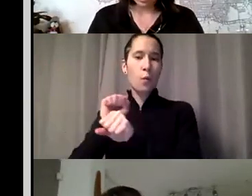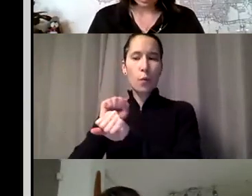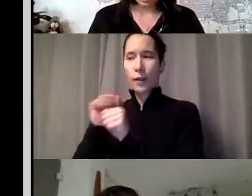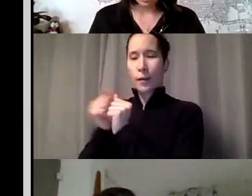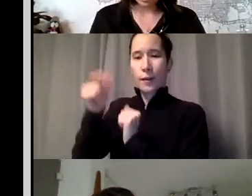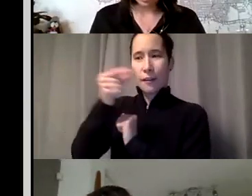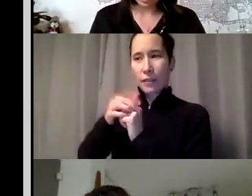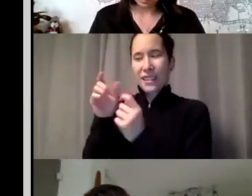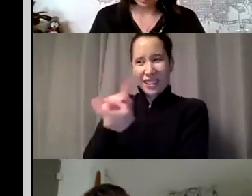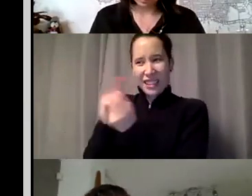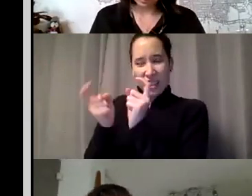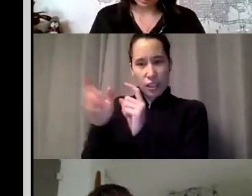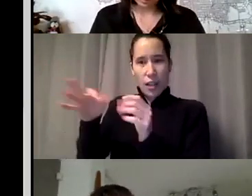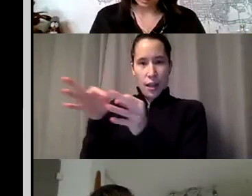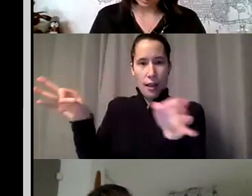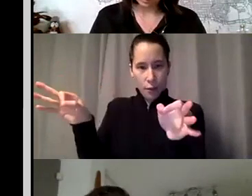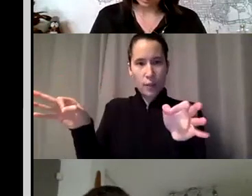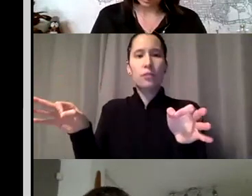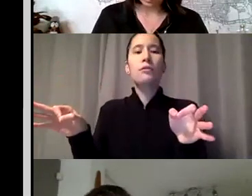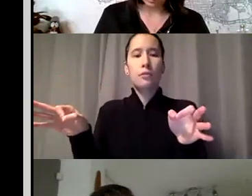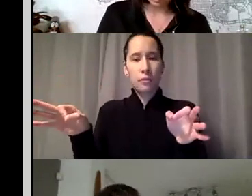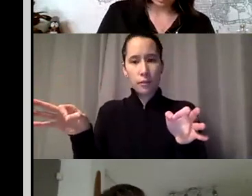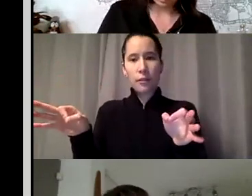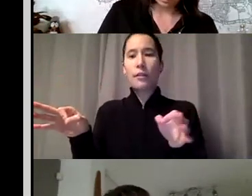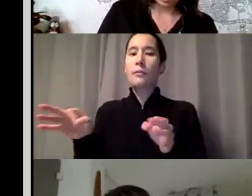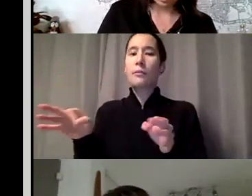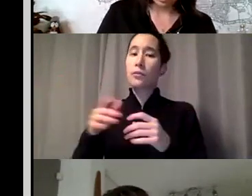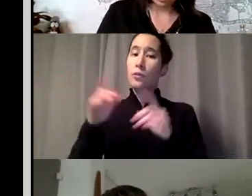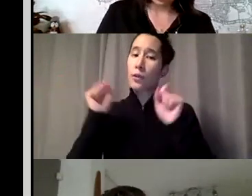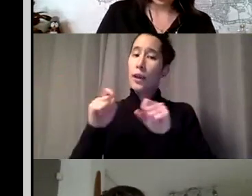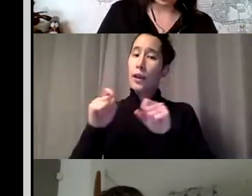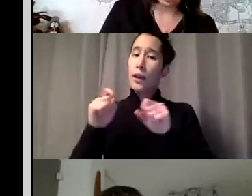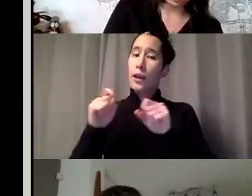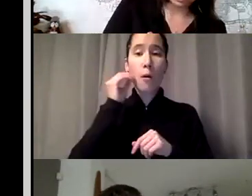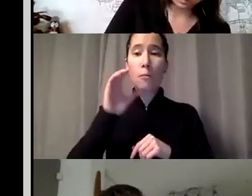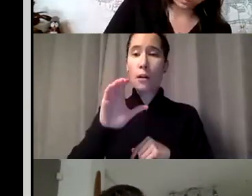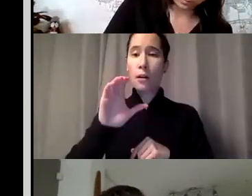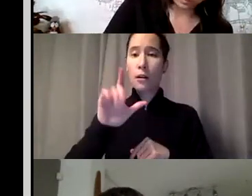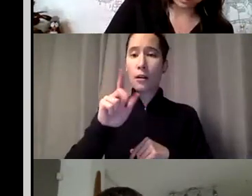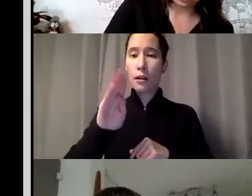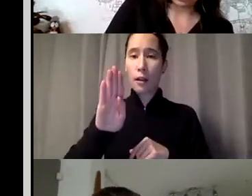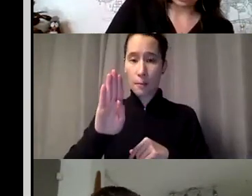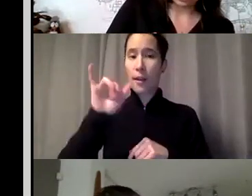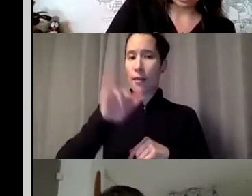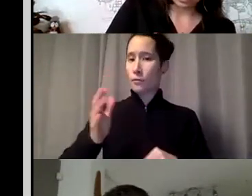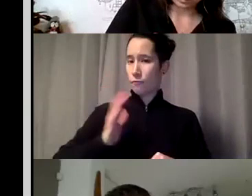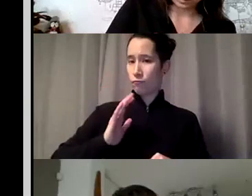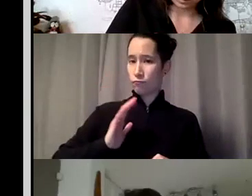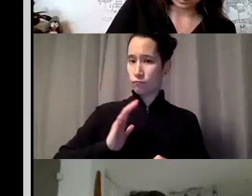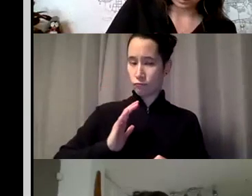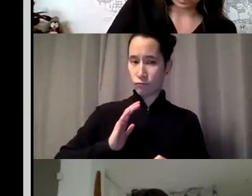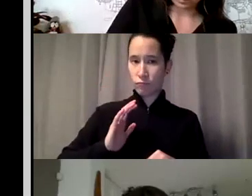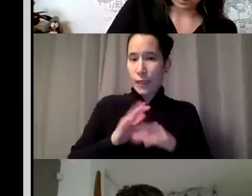and at this time, being able to go to your home club is okay, and that is it.